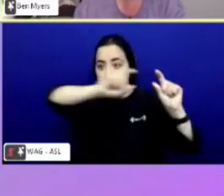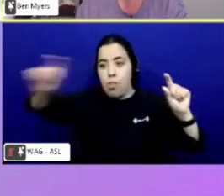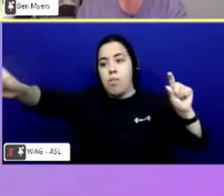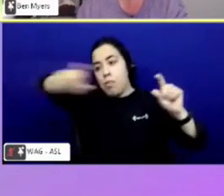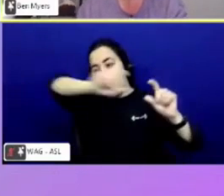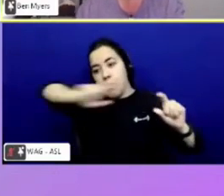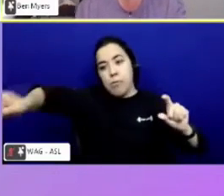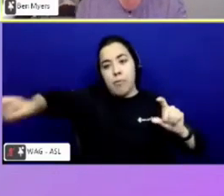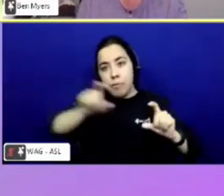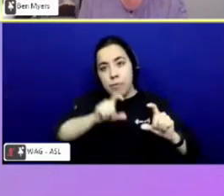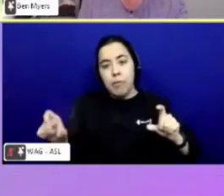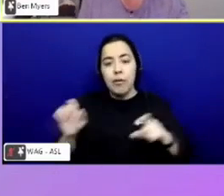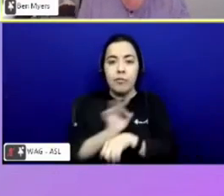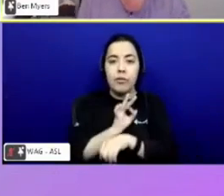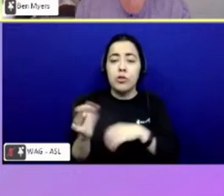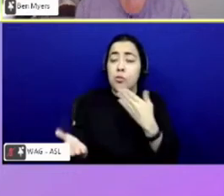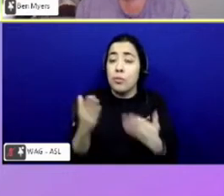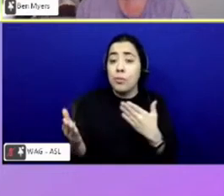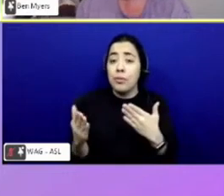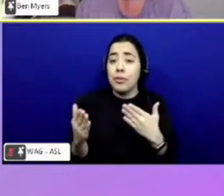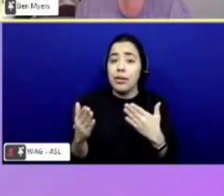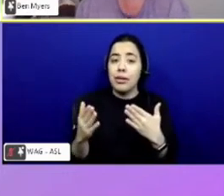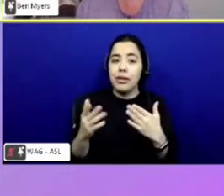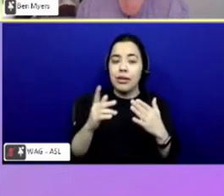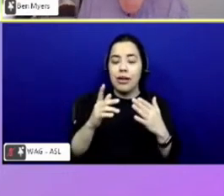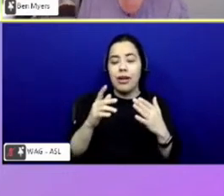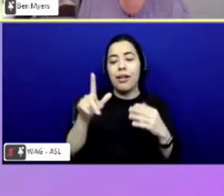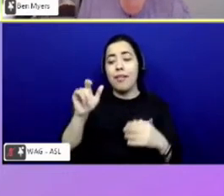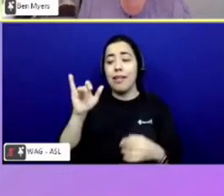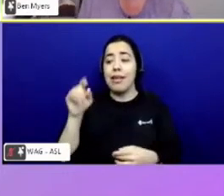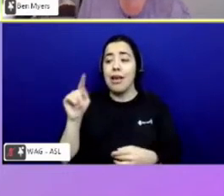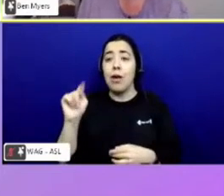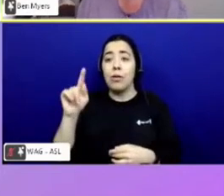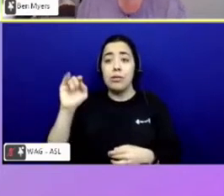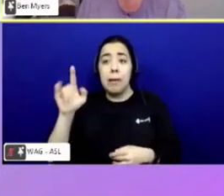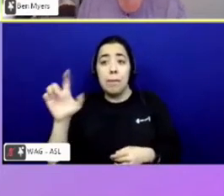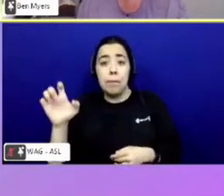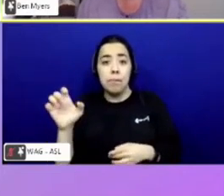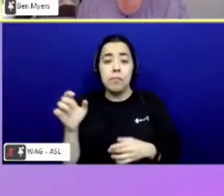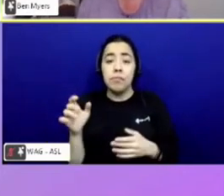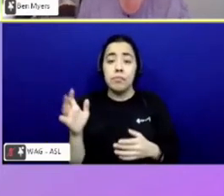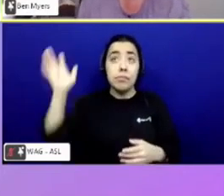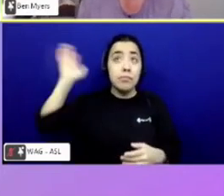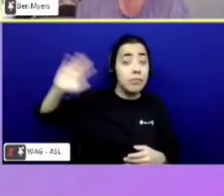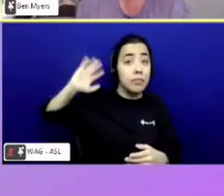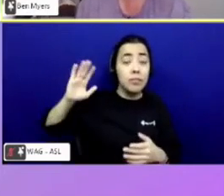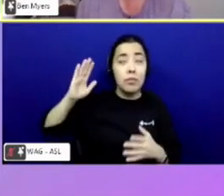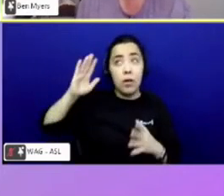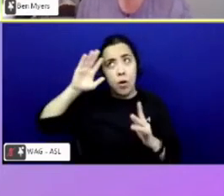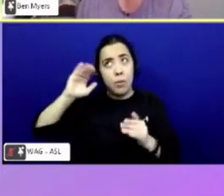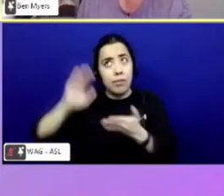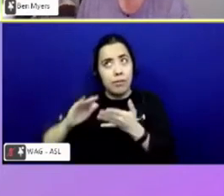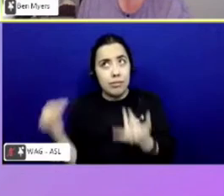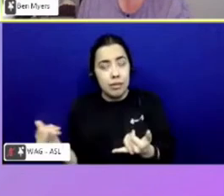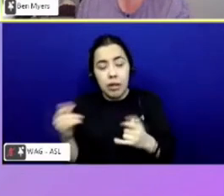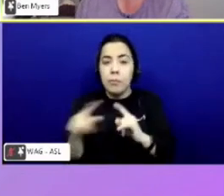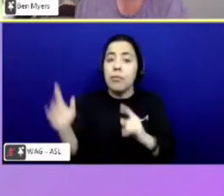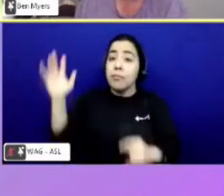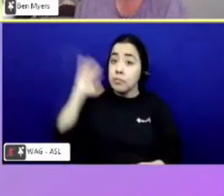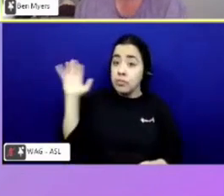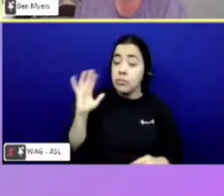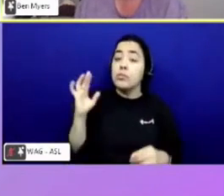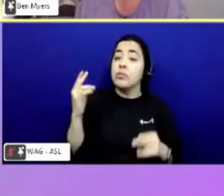isProbablyLayoutTable. And so, way back when, hopefully far less these days, but it was fairly common to use